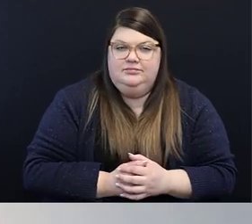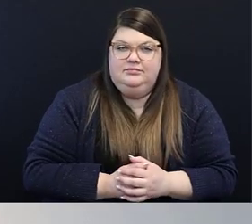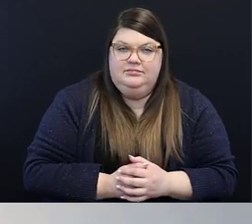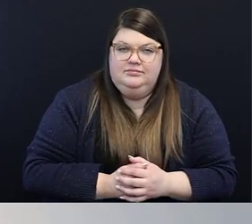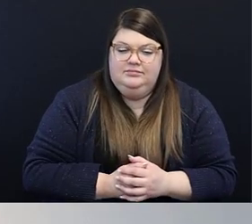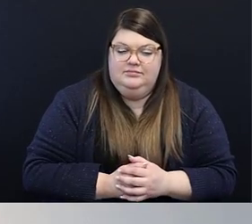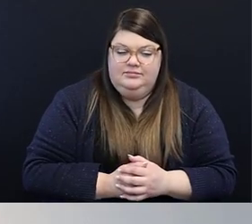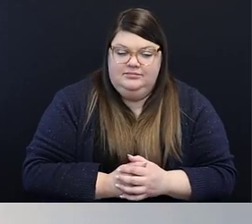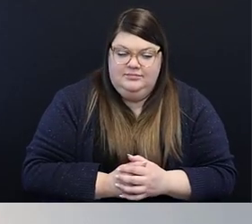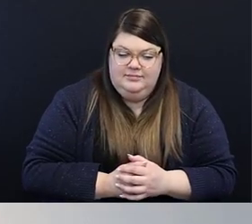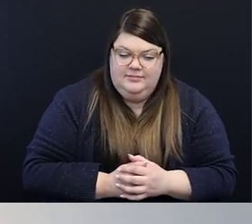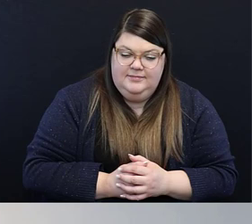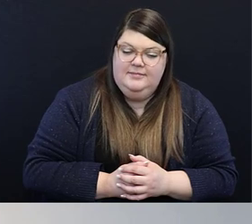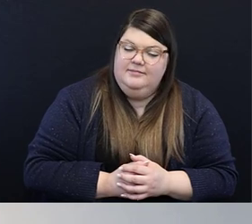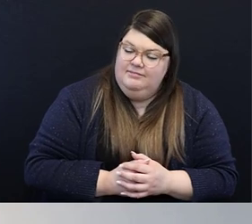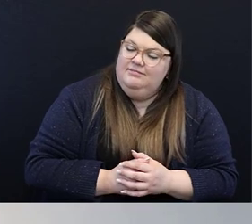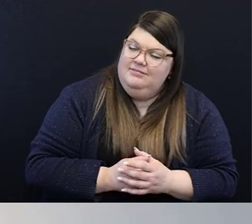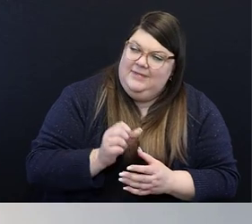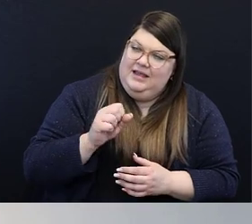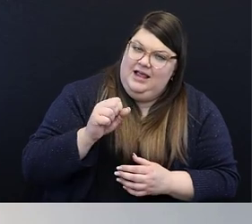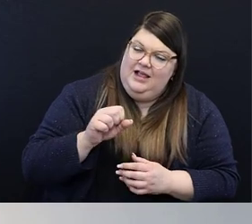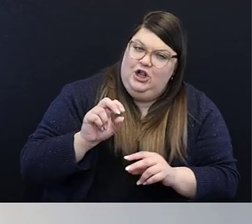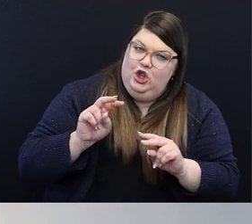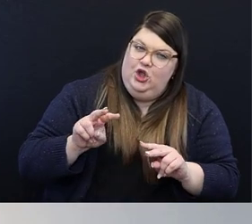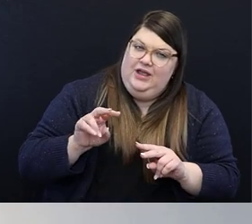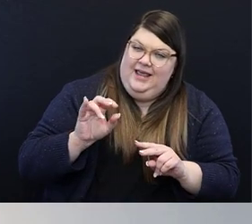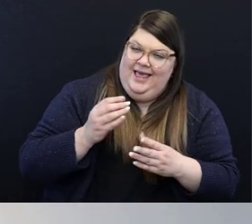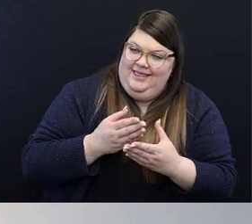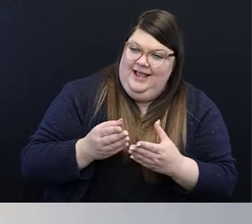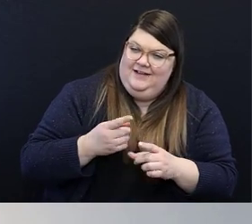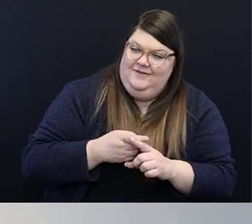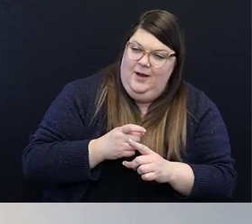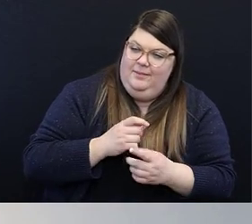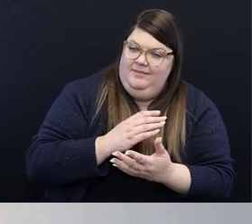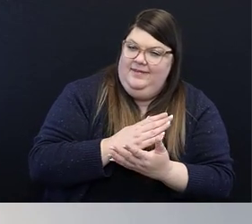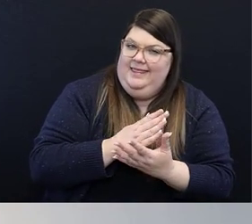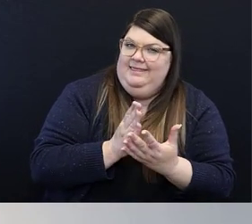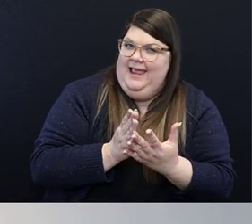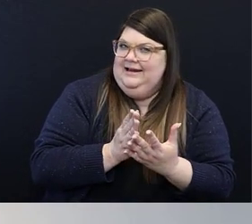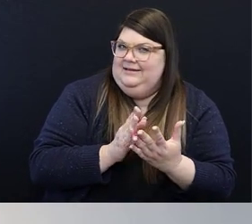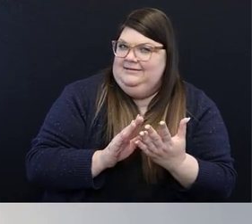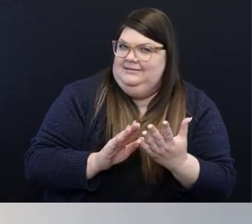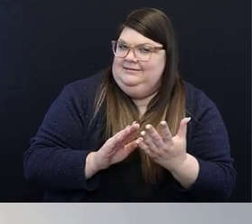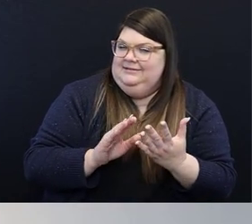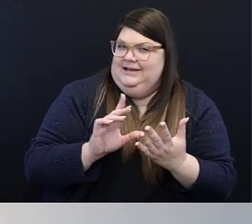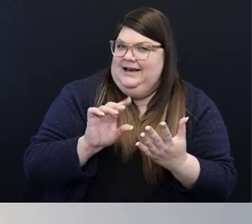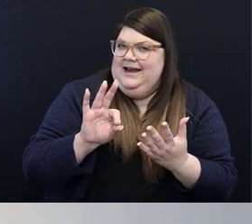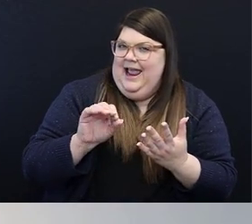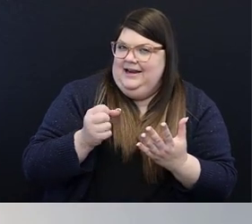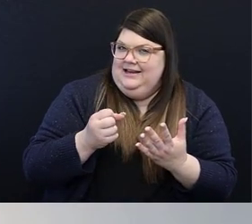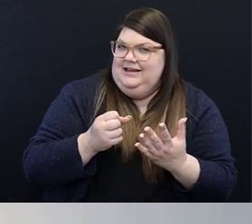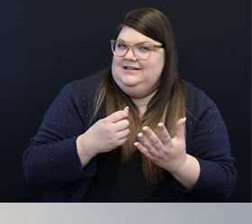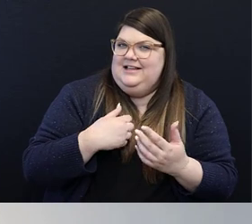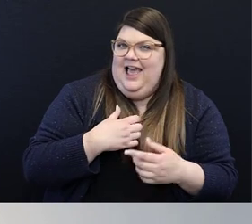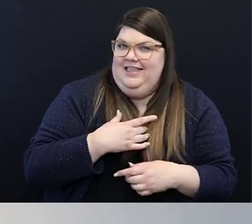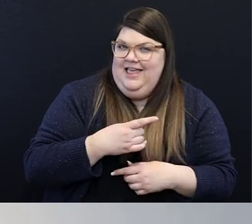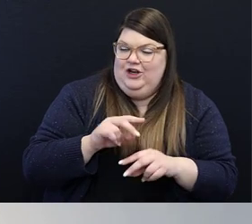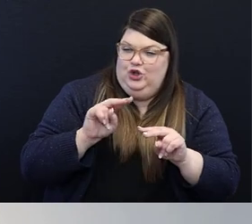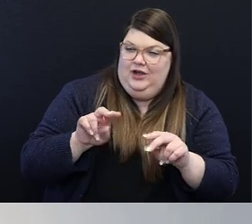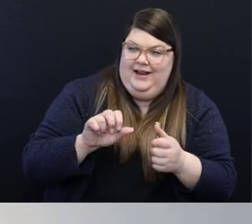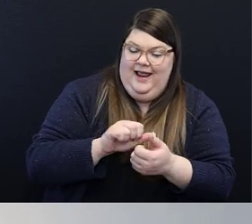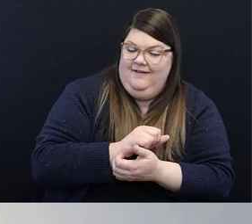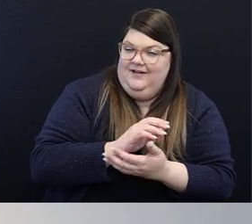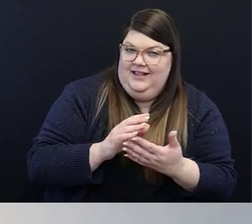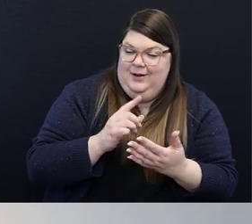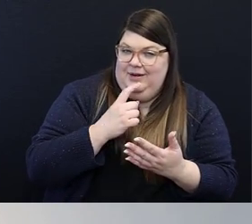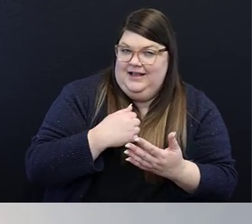And there was looking at things from the late 90s. I like to look at everything because